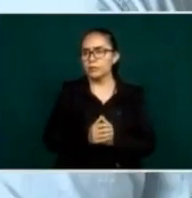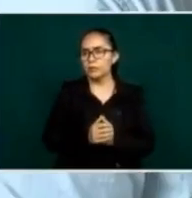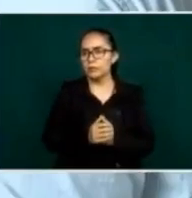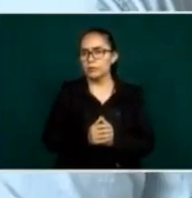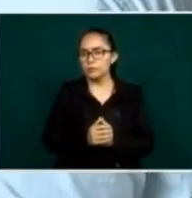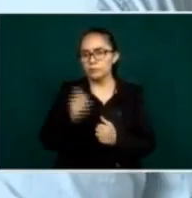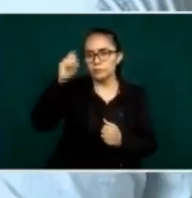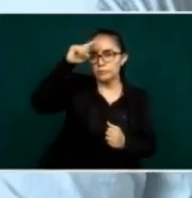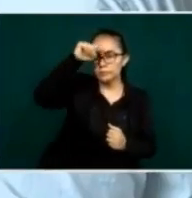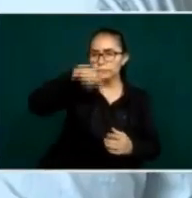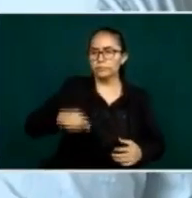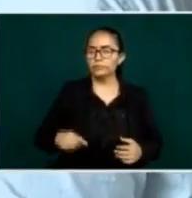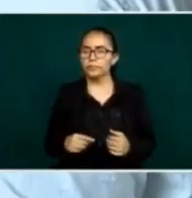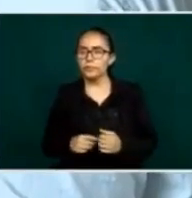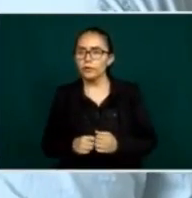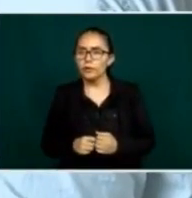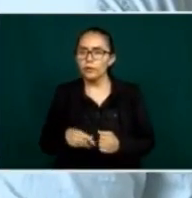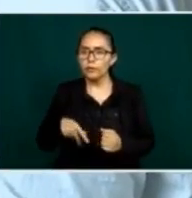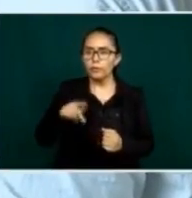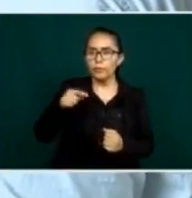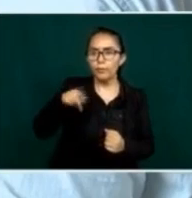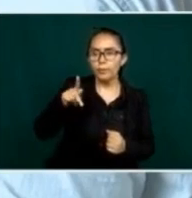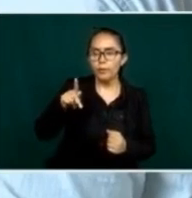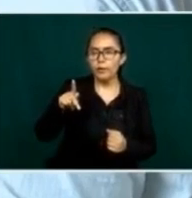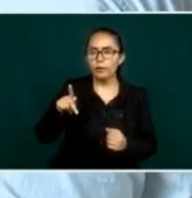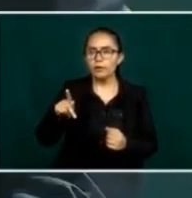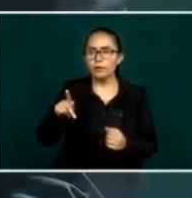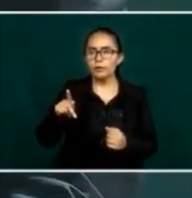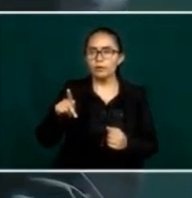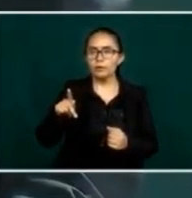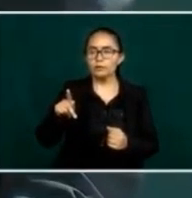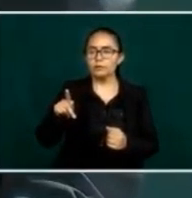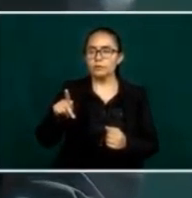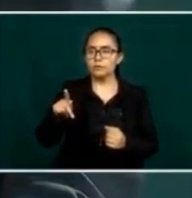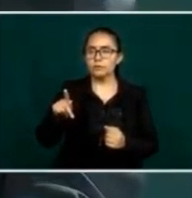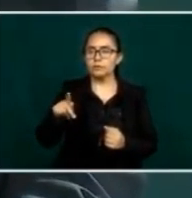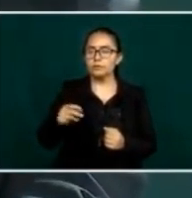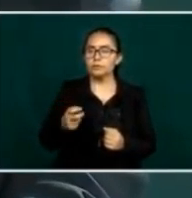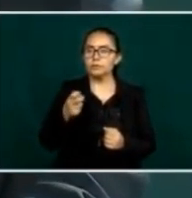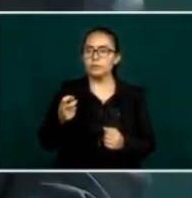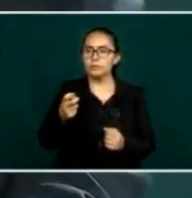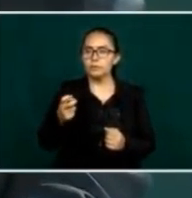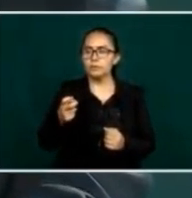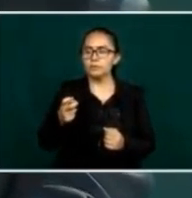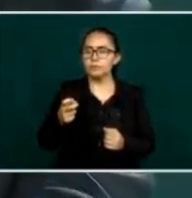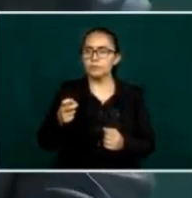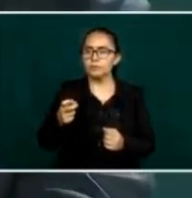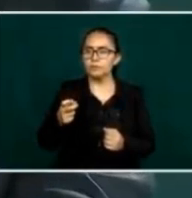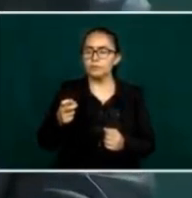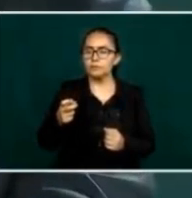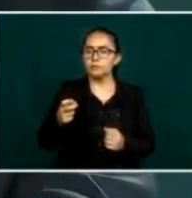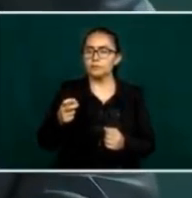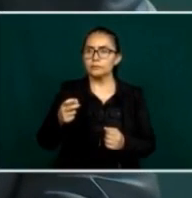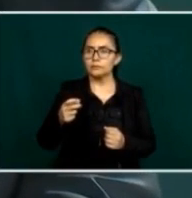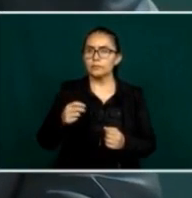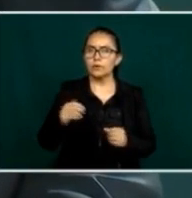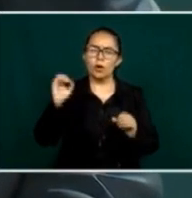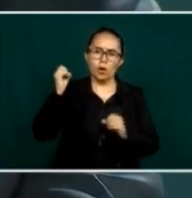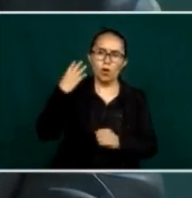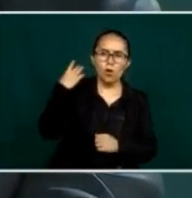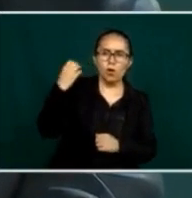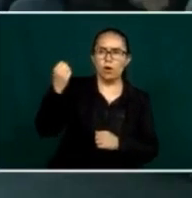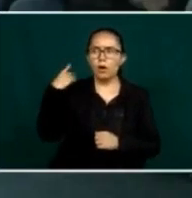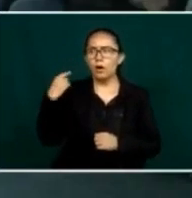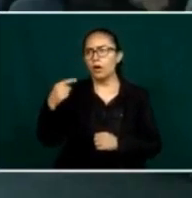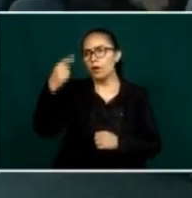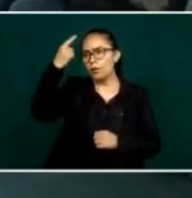This matter which you are bringing forth, we will be looking at that. That's what these conferences